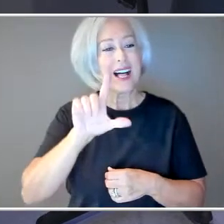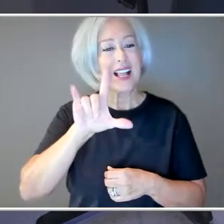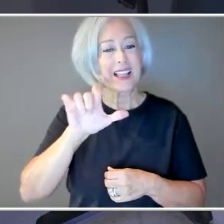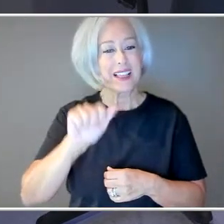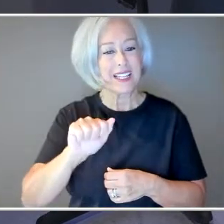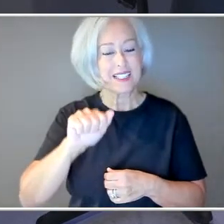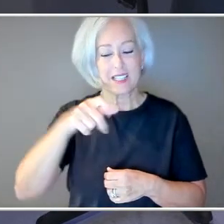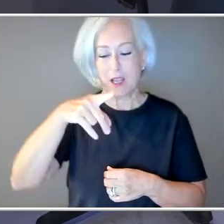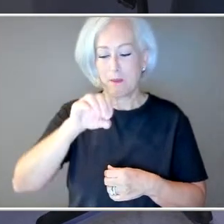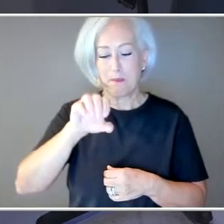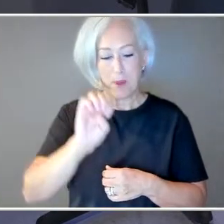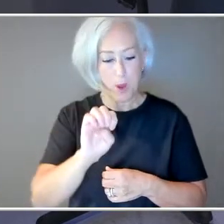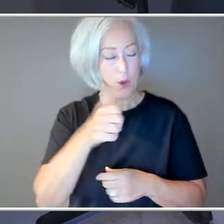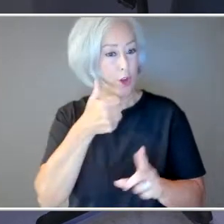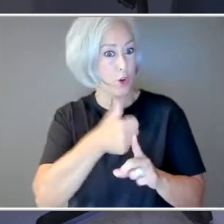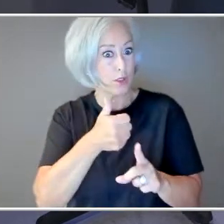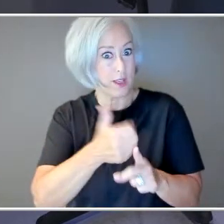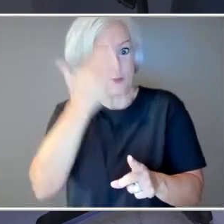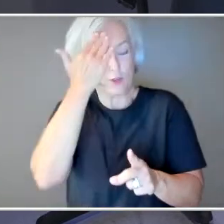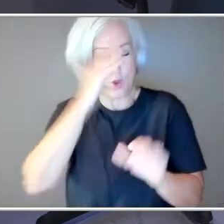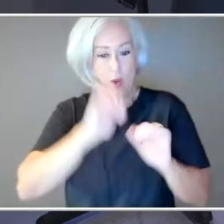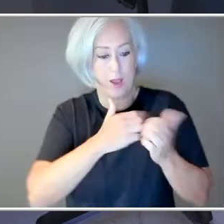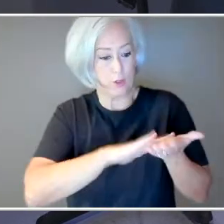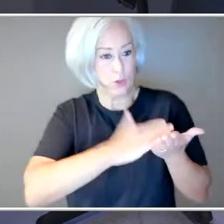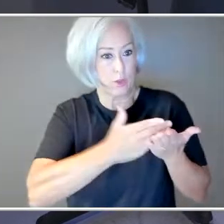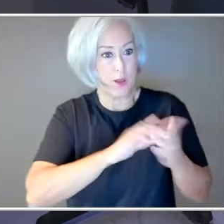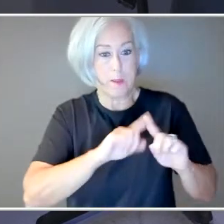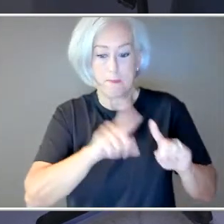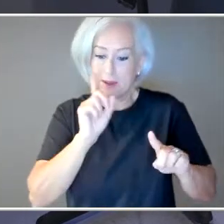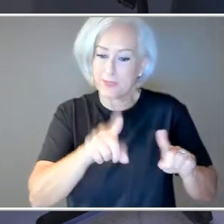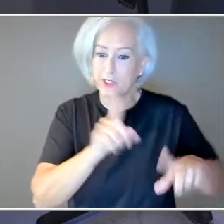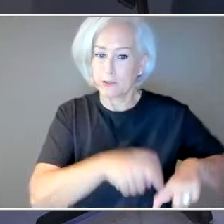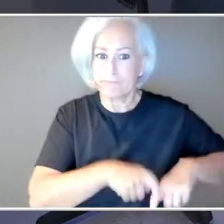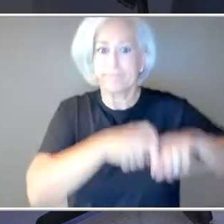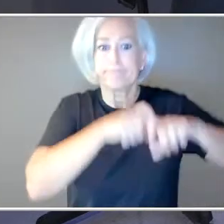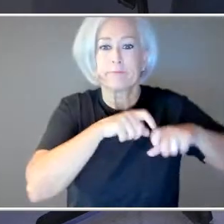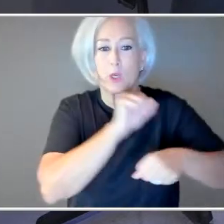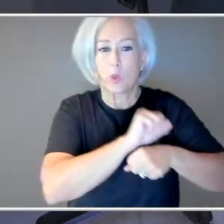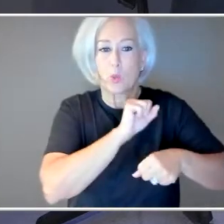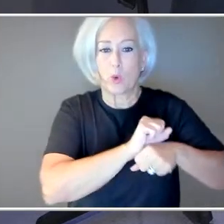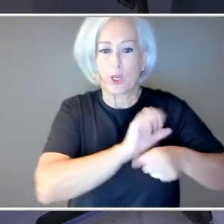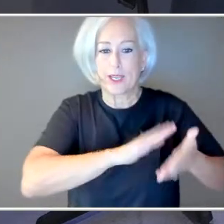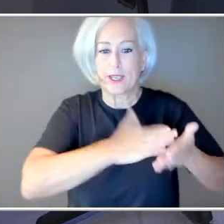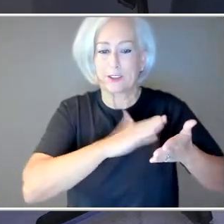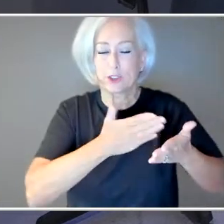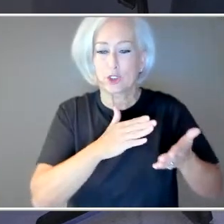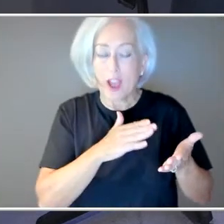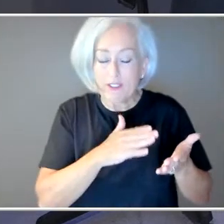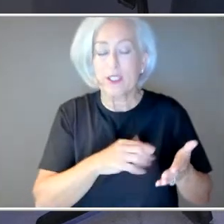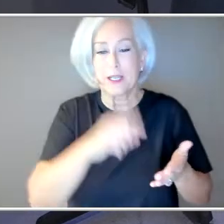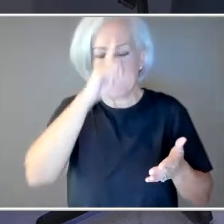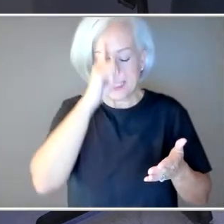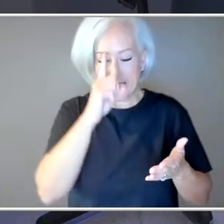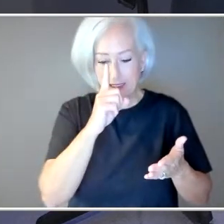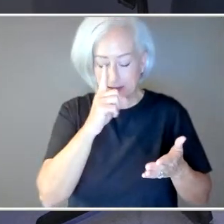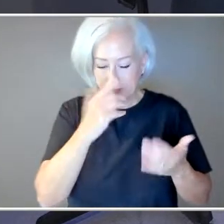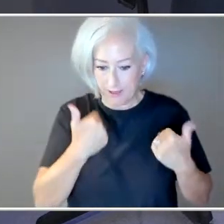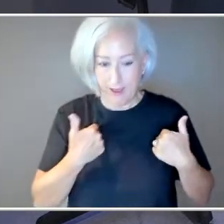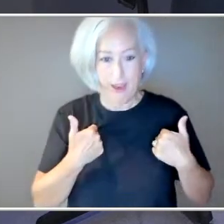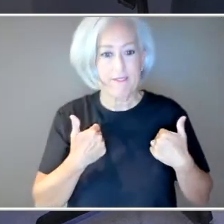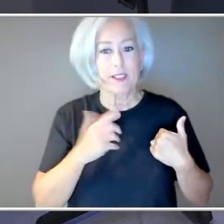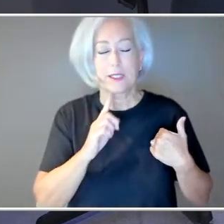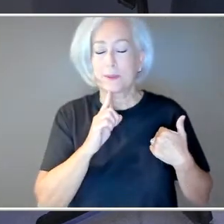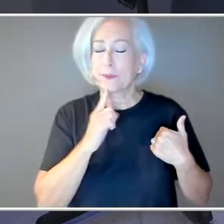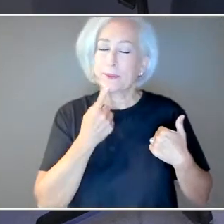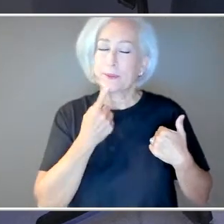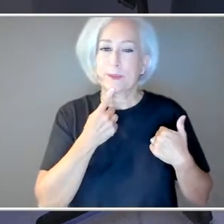kitchen, but had to stop working as a chef when she developed a very rare allergy due to food. So we're going to learn about that.